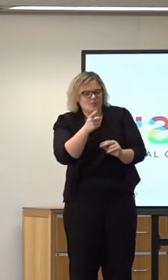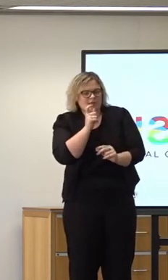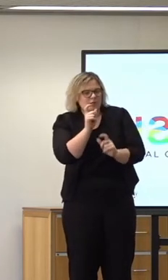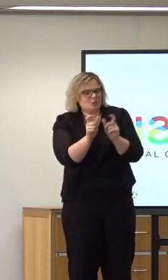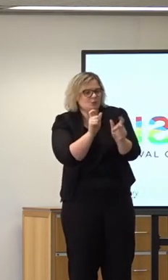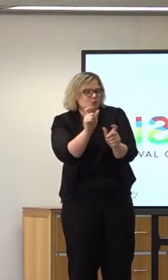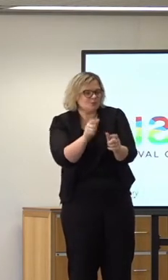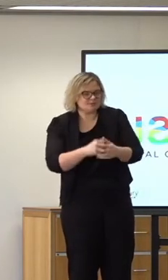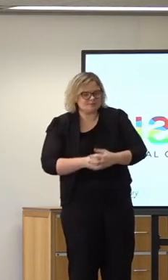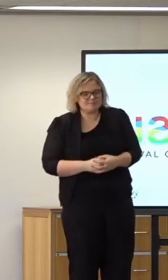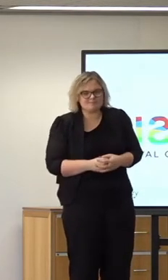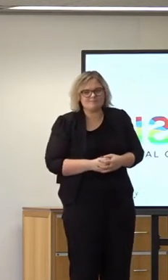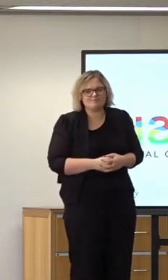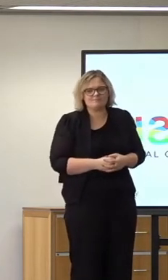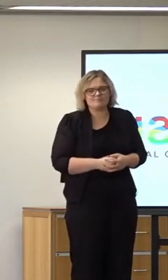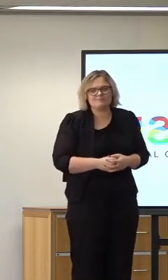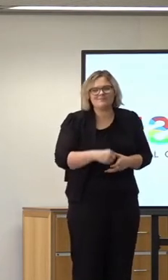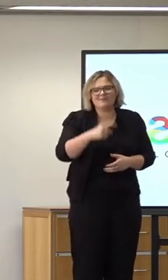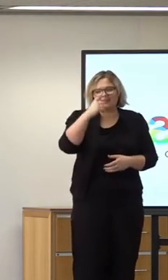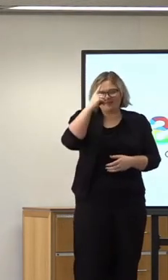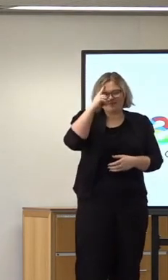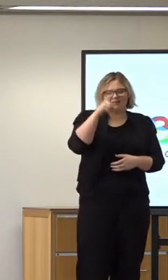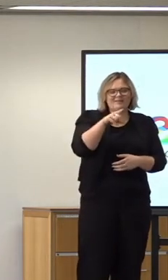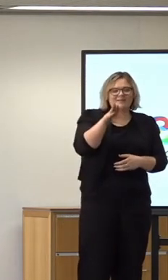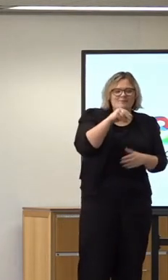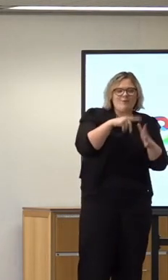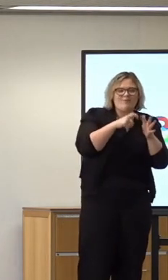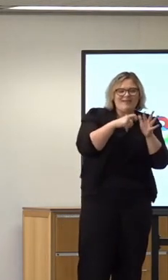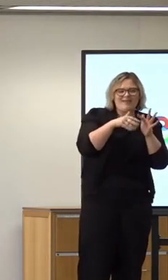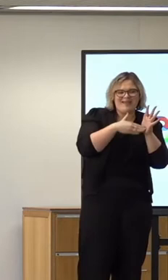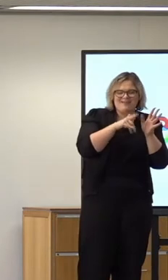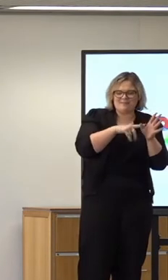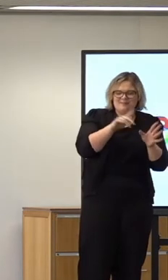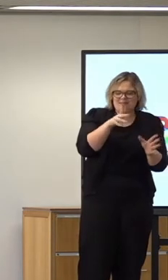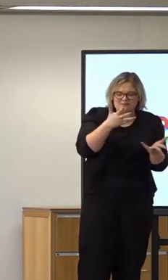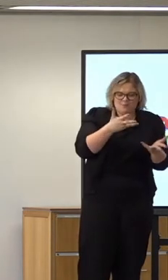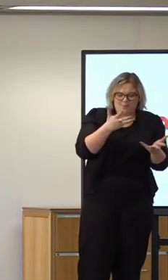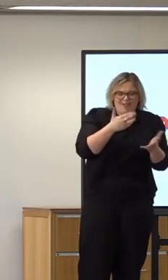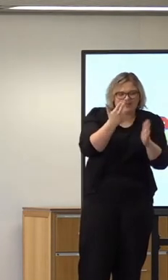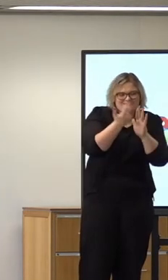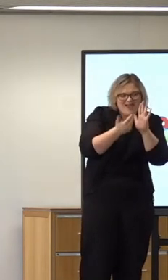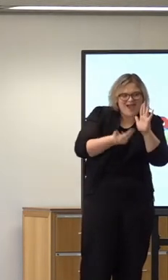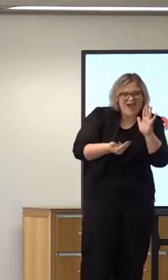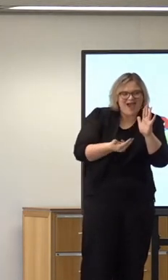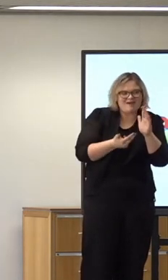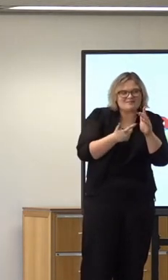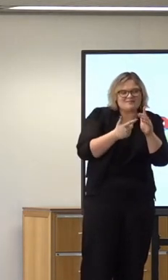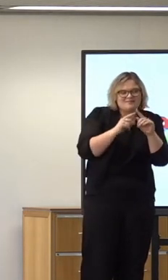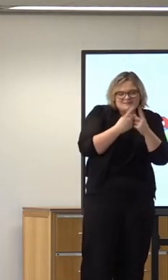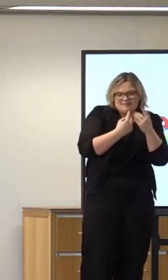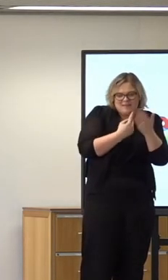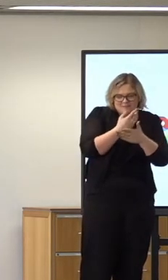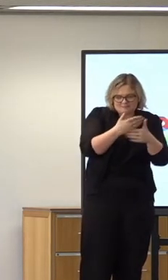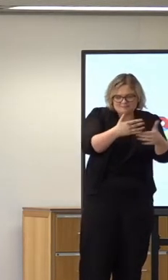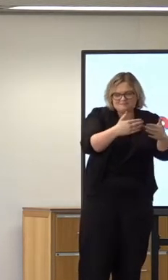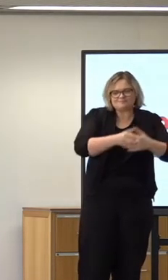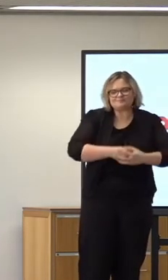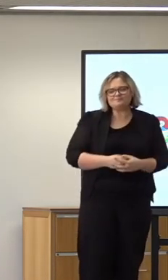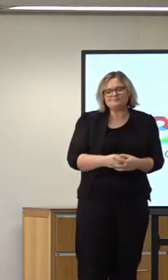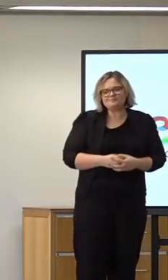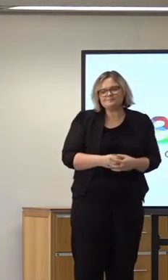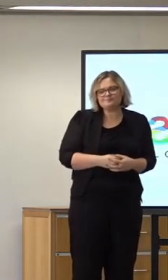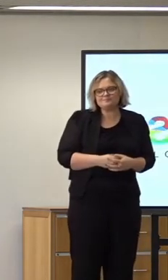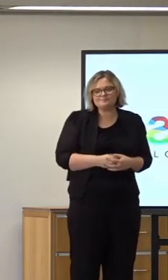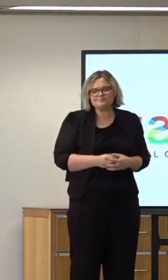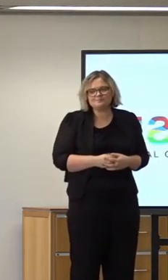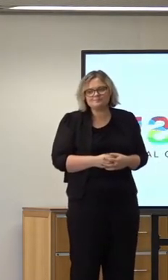which I think comes from the academy, because that's often the source of a lot of curatorial and arts staff, artists at